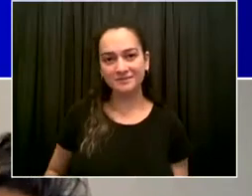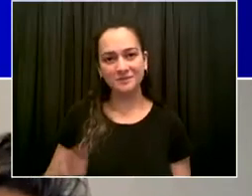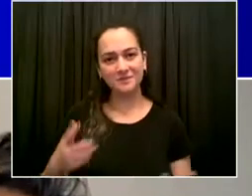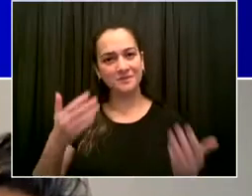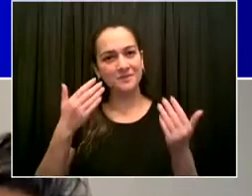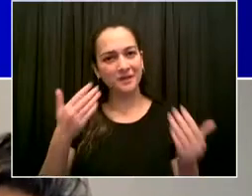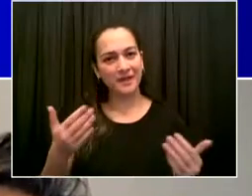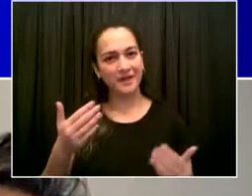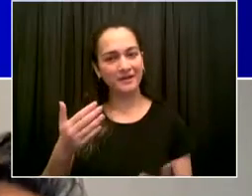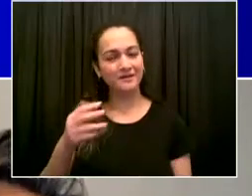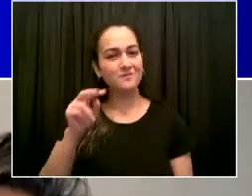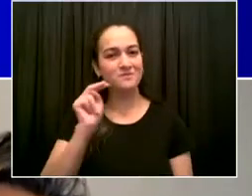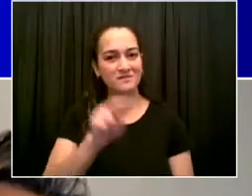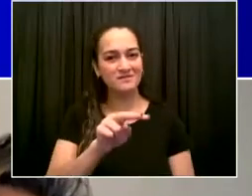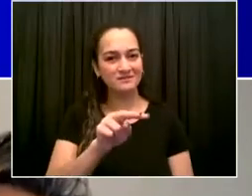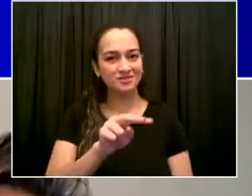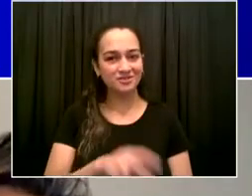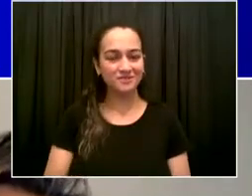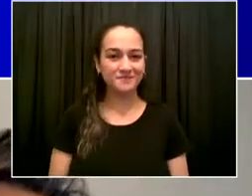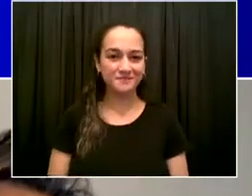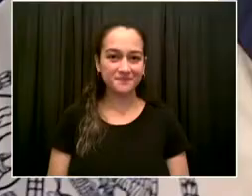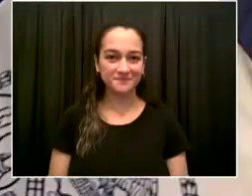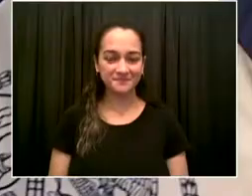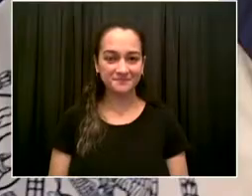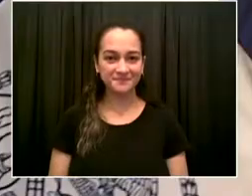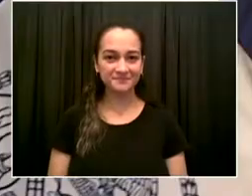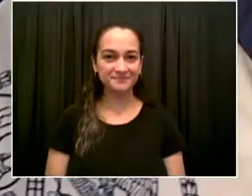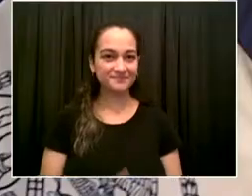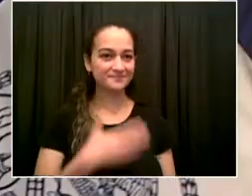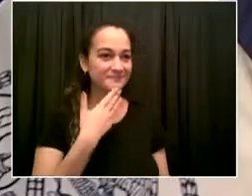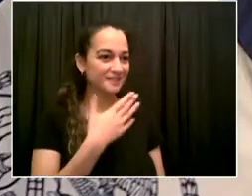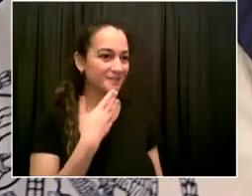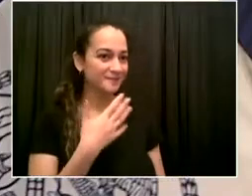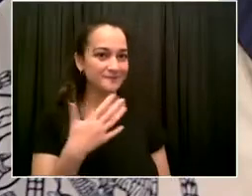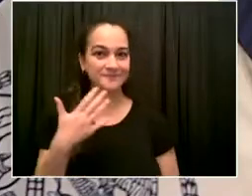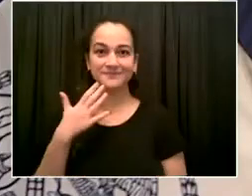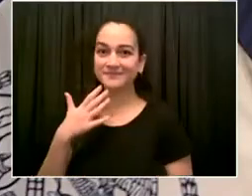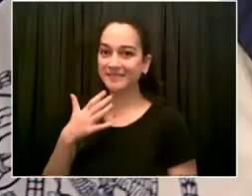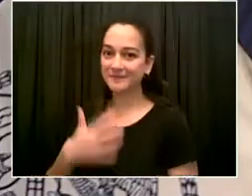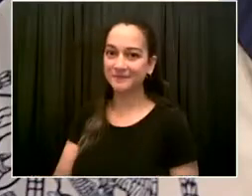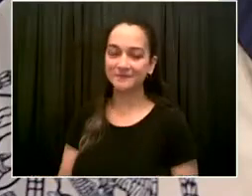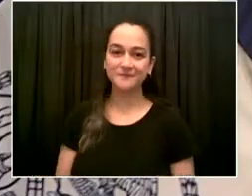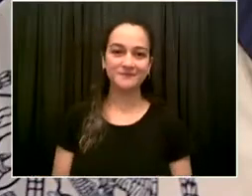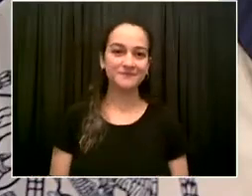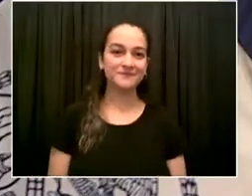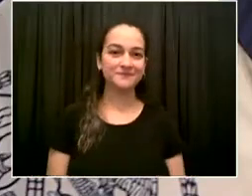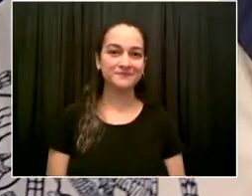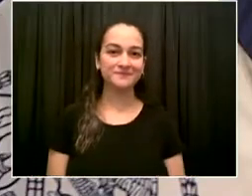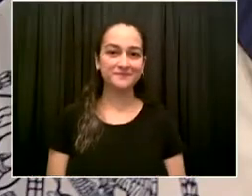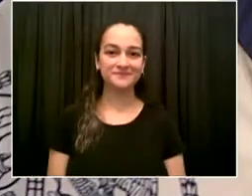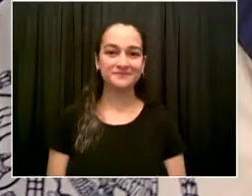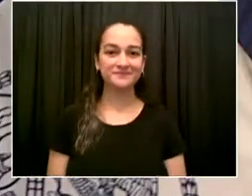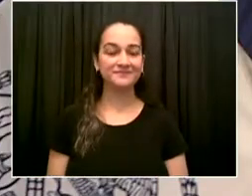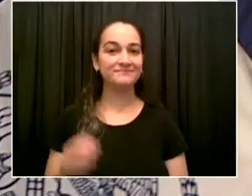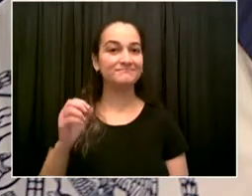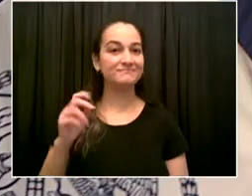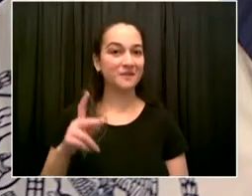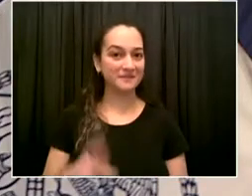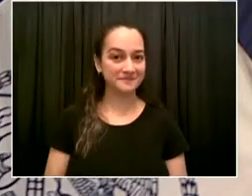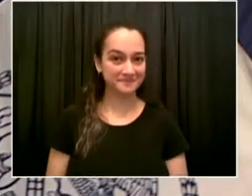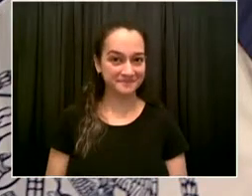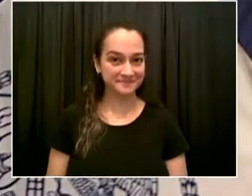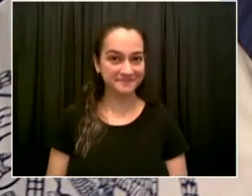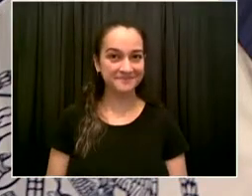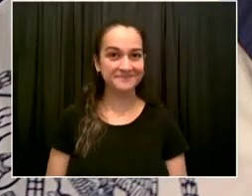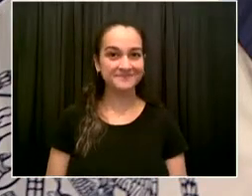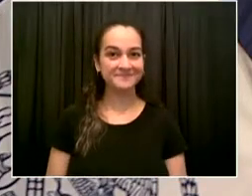Thank you. Thank you, BD. Thank you. Yes. All right. So, well, we covered a lot of ground today.